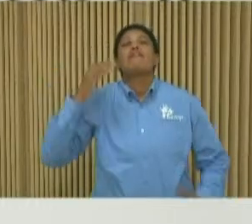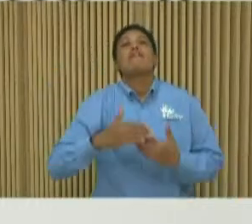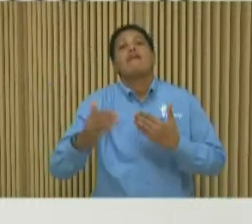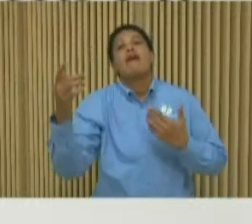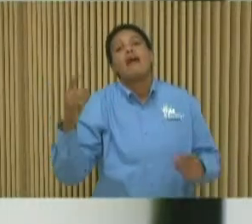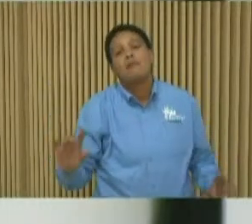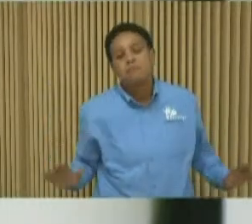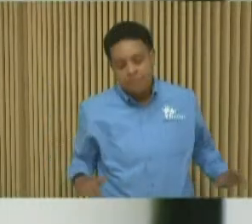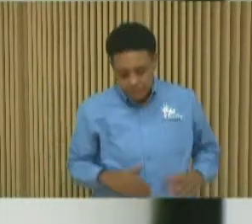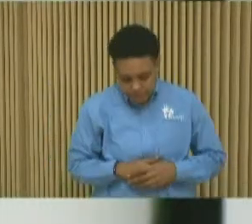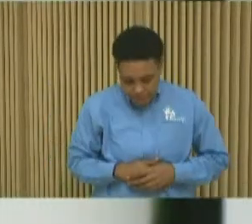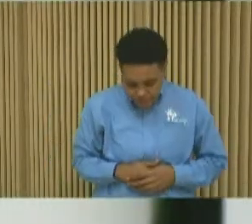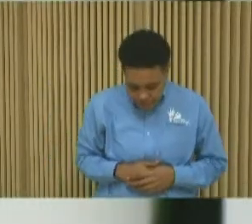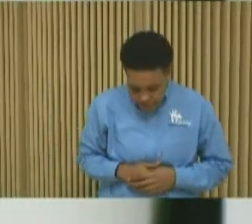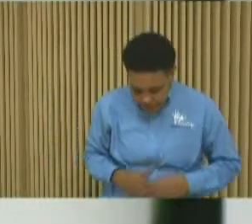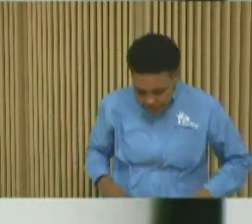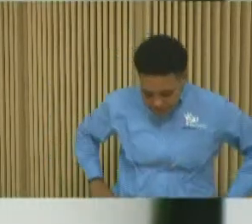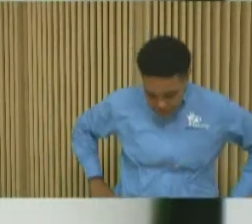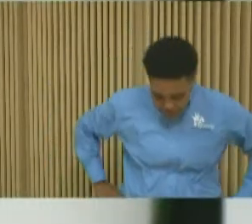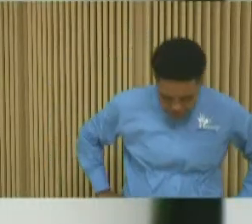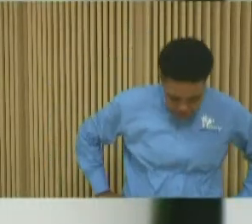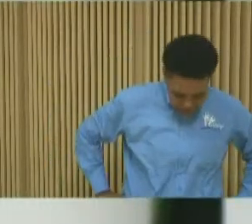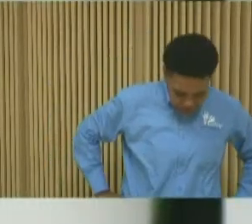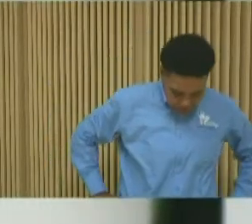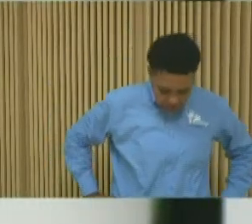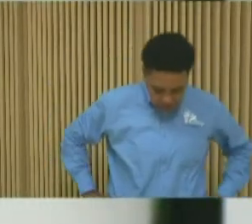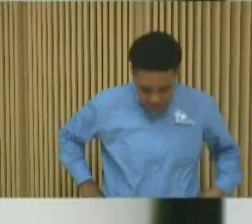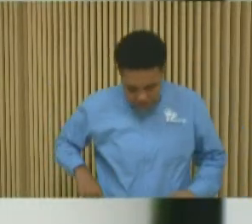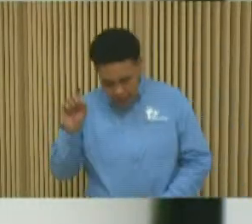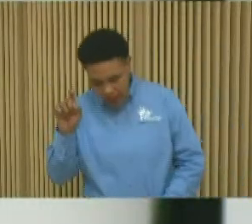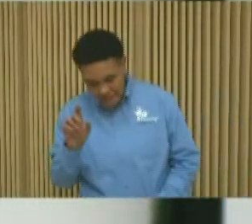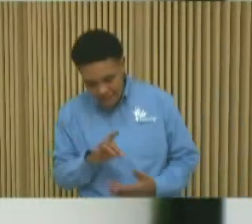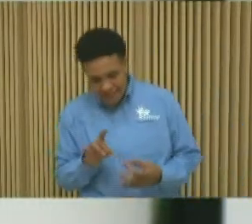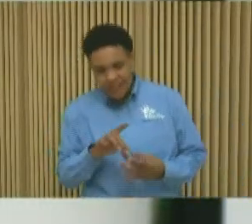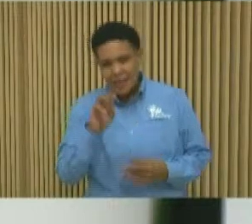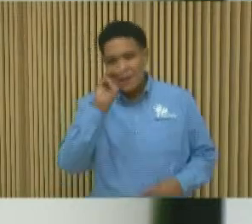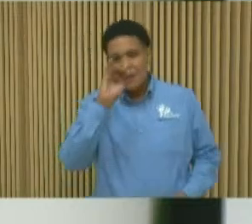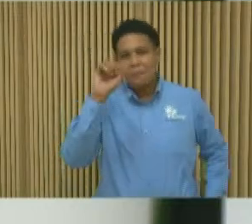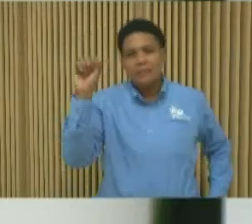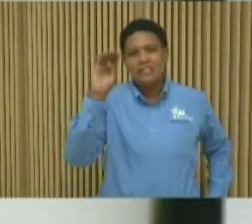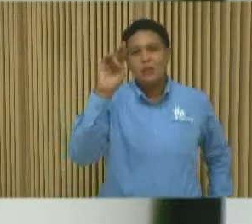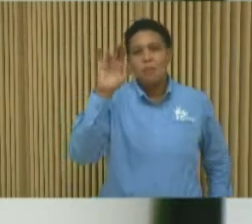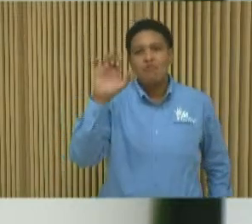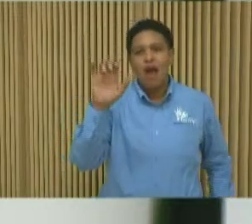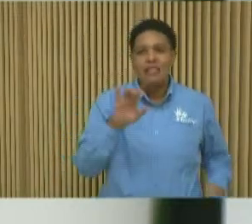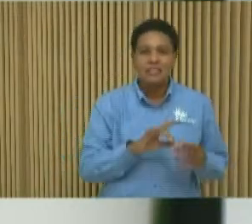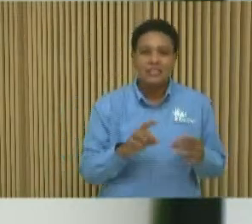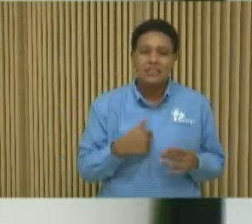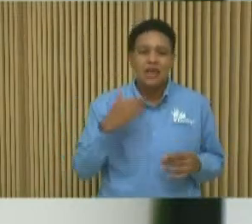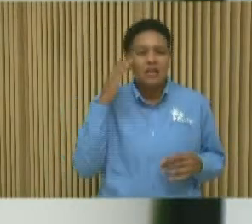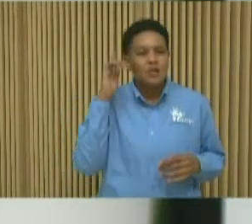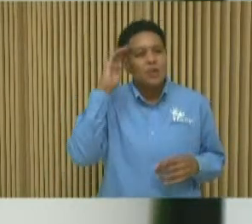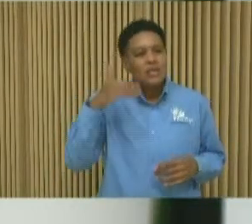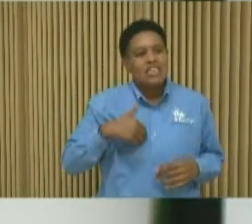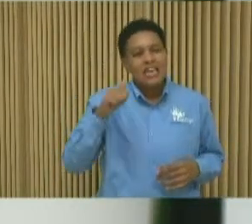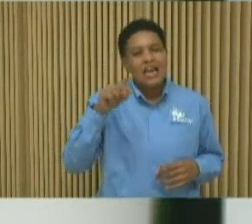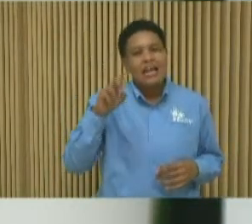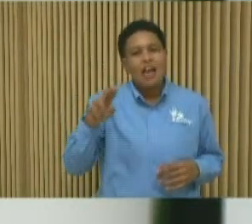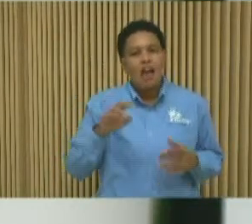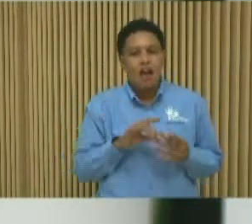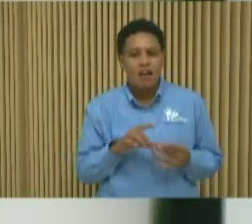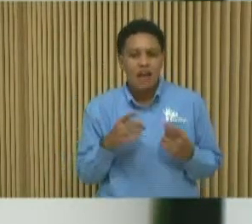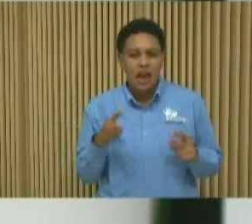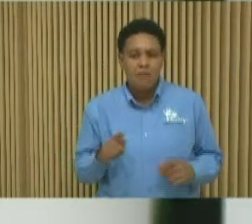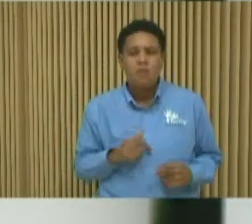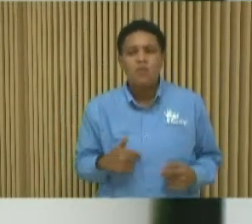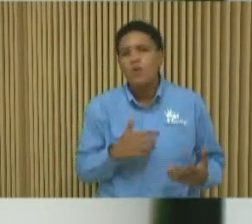So I have to bring in Miss Bryce here on this one. I know that you have been introduced to these ADR methods. We want